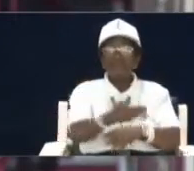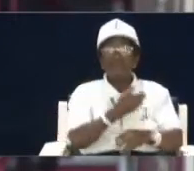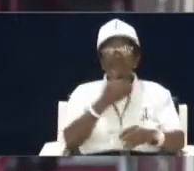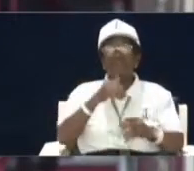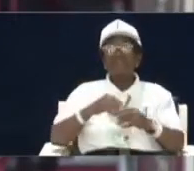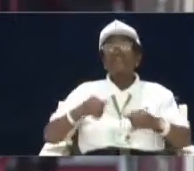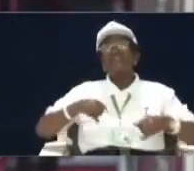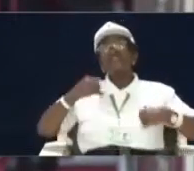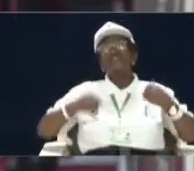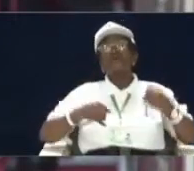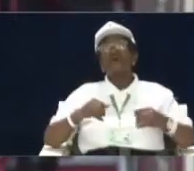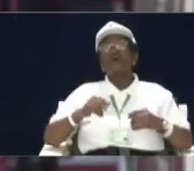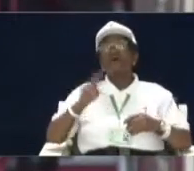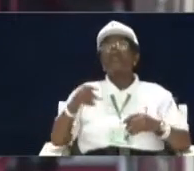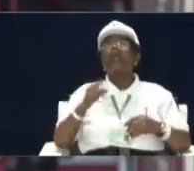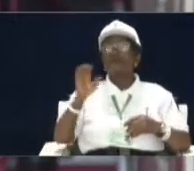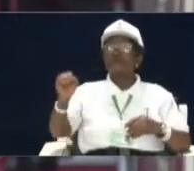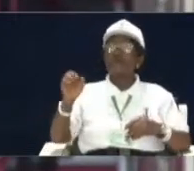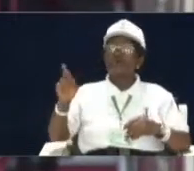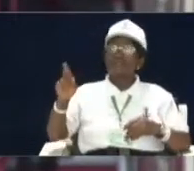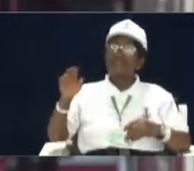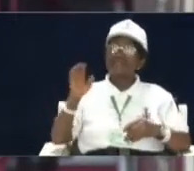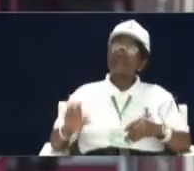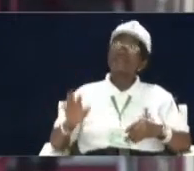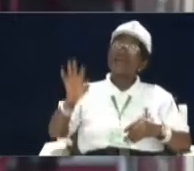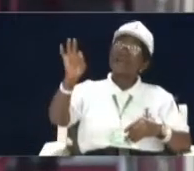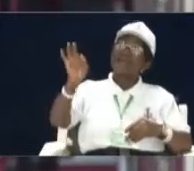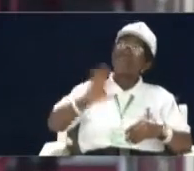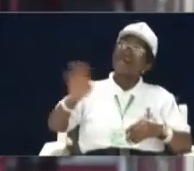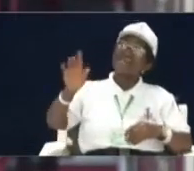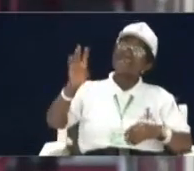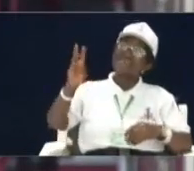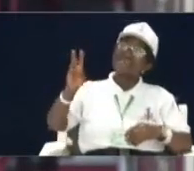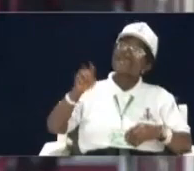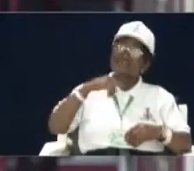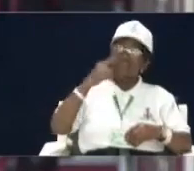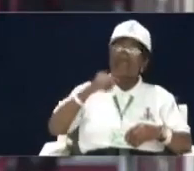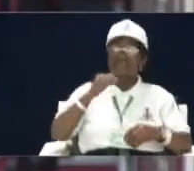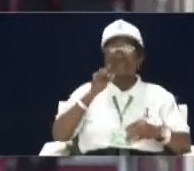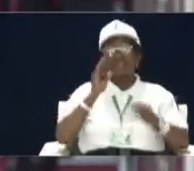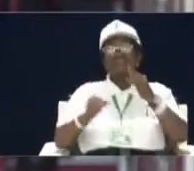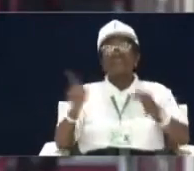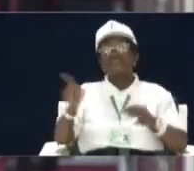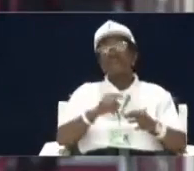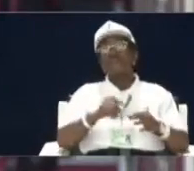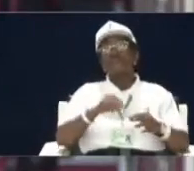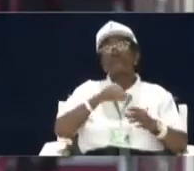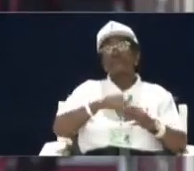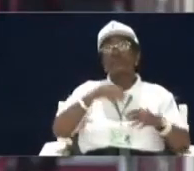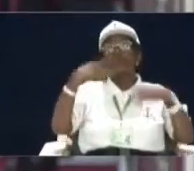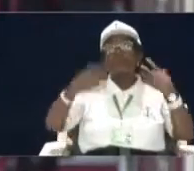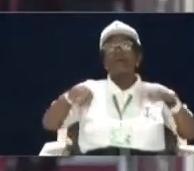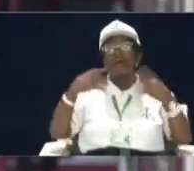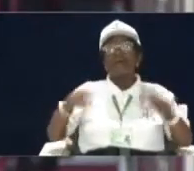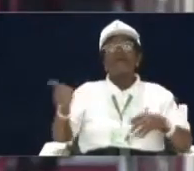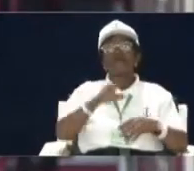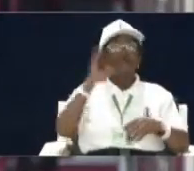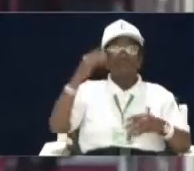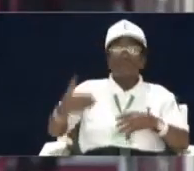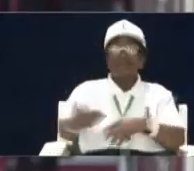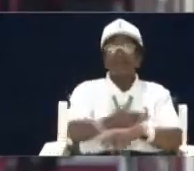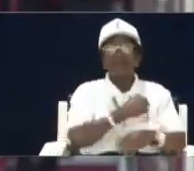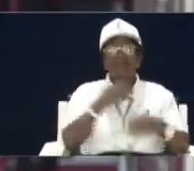2 Corinthians chapter 9 verse 6. 2 Corinthians 9 verse 6 says, if you sow bountifully, you will reap bountifully. That means there